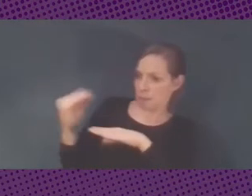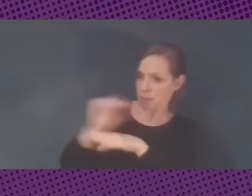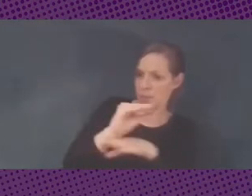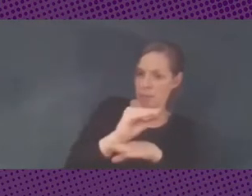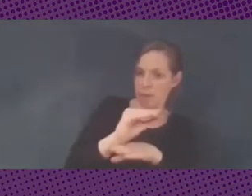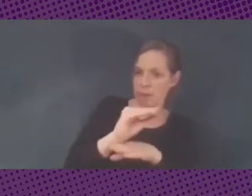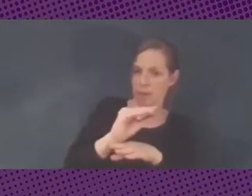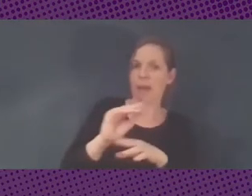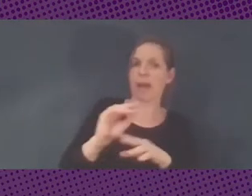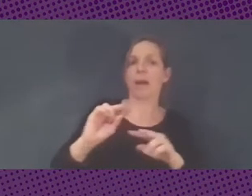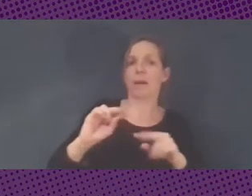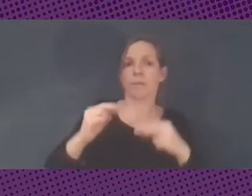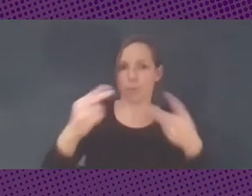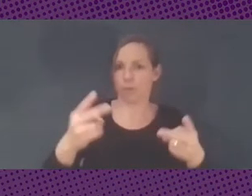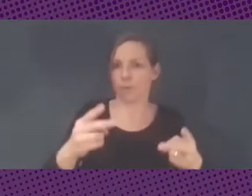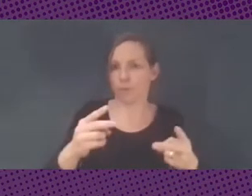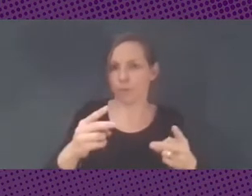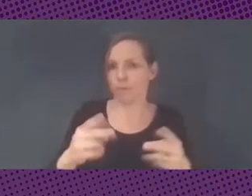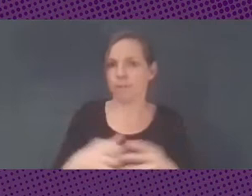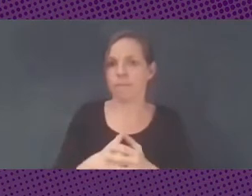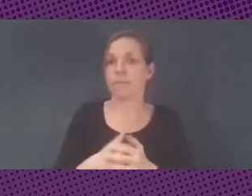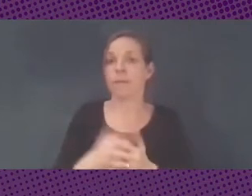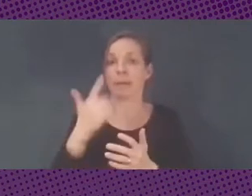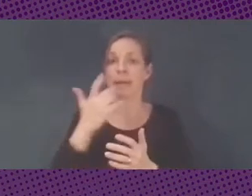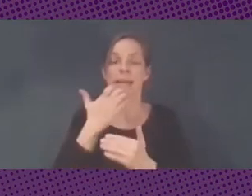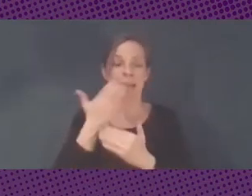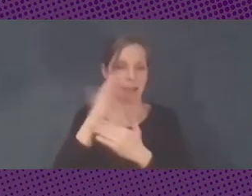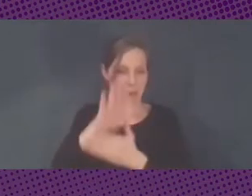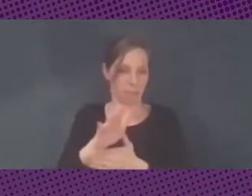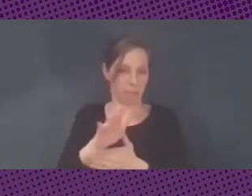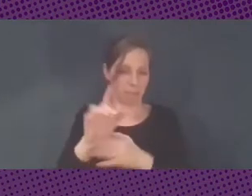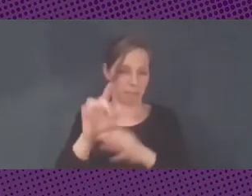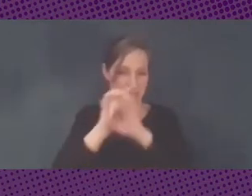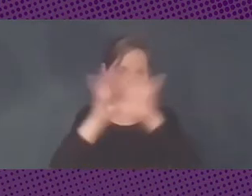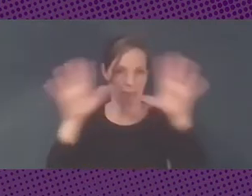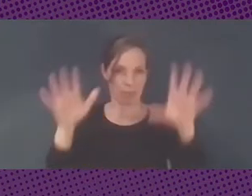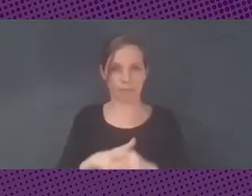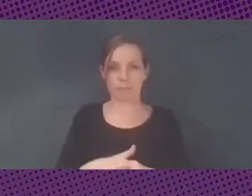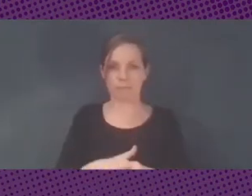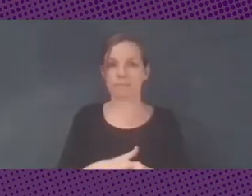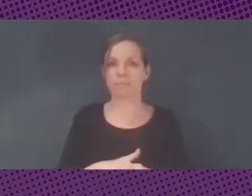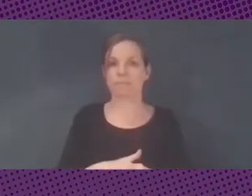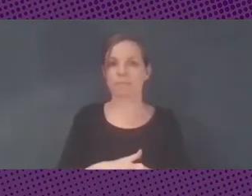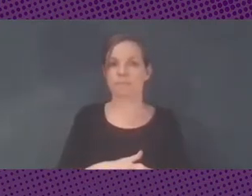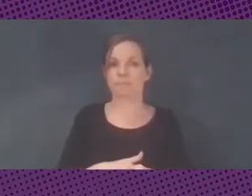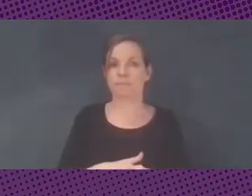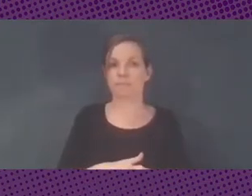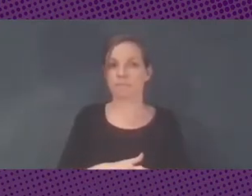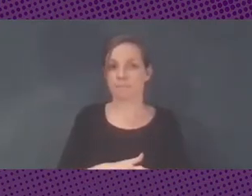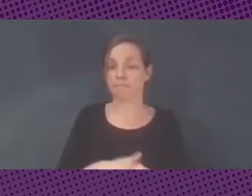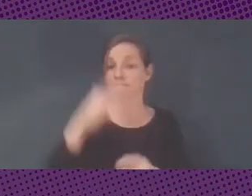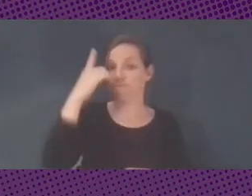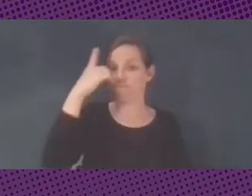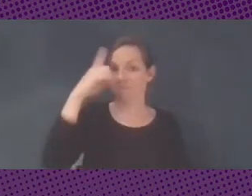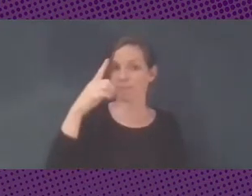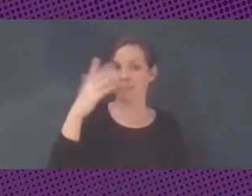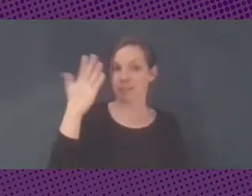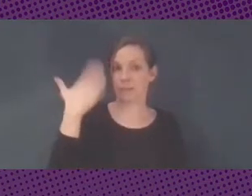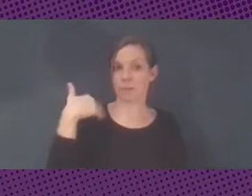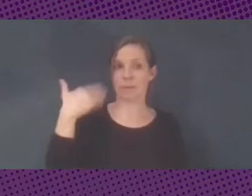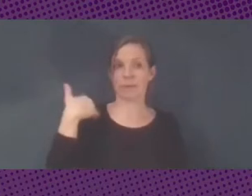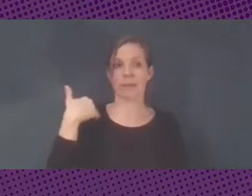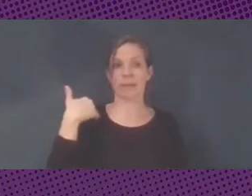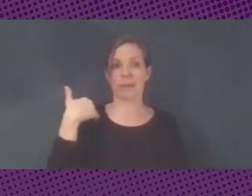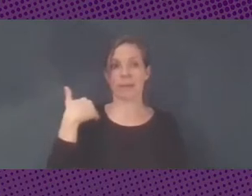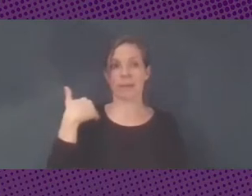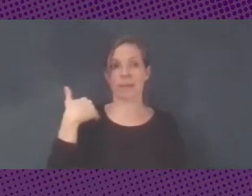more obvious. Think about the discussions that we've had about the Green New Deal state over the last five years in Europe